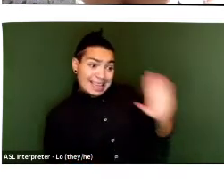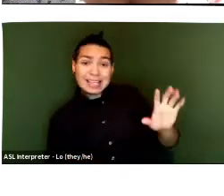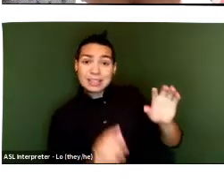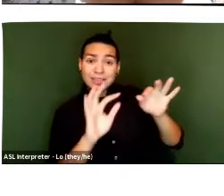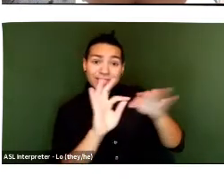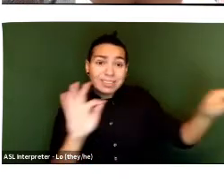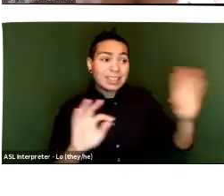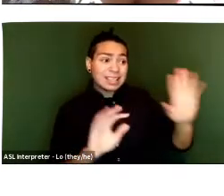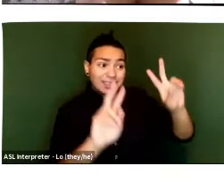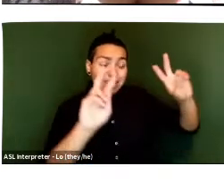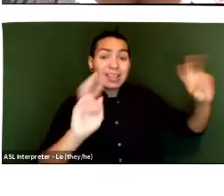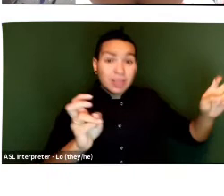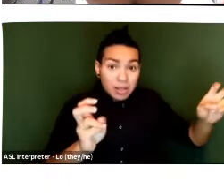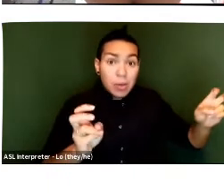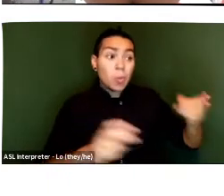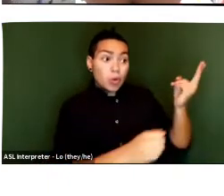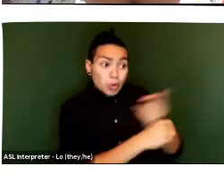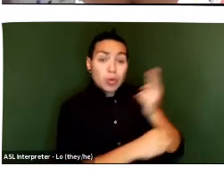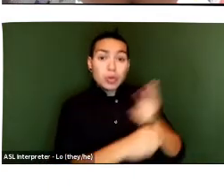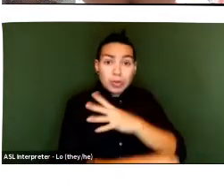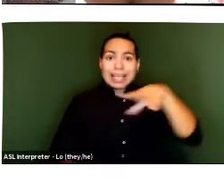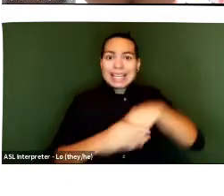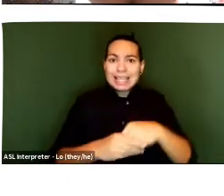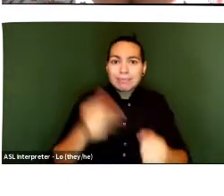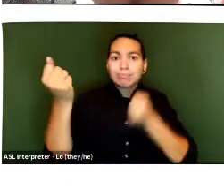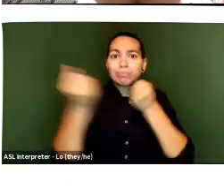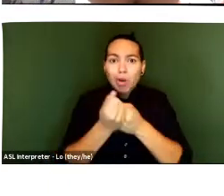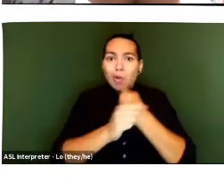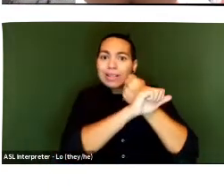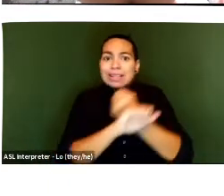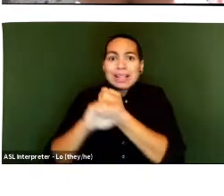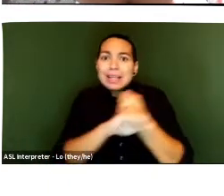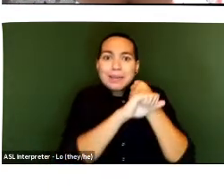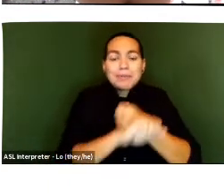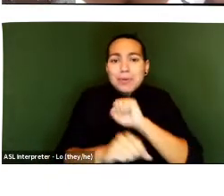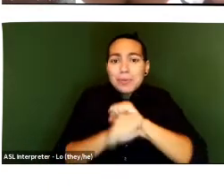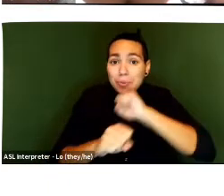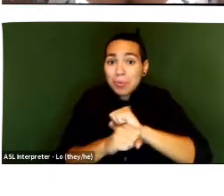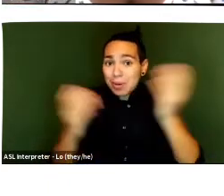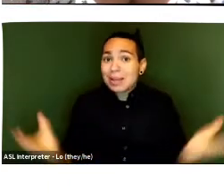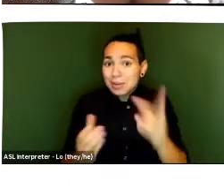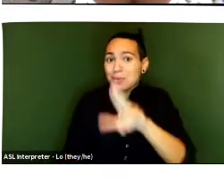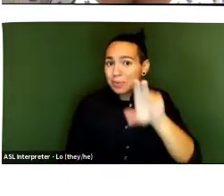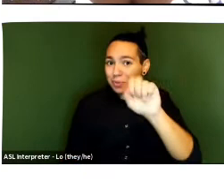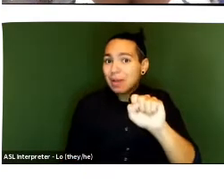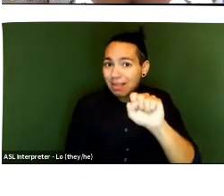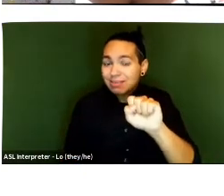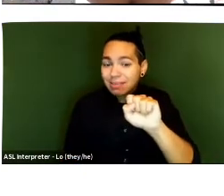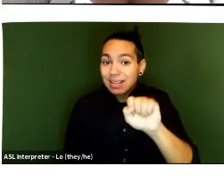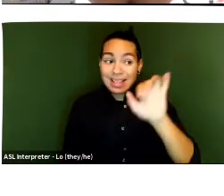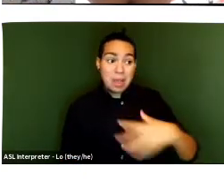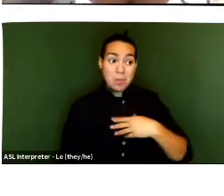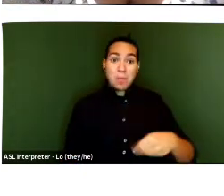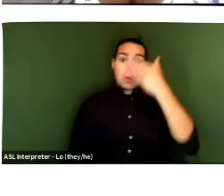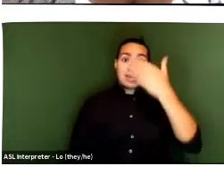support pro-slavery arguments in the United States in the 18th and 19th centuries. This white supremacist